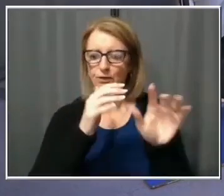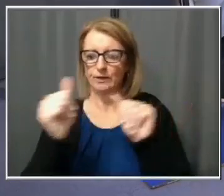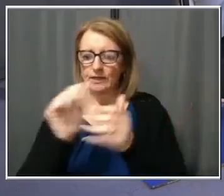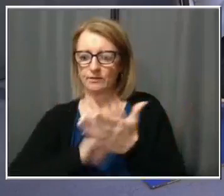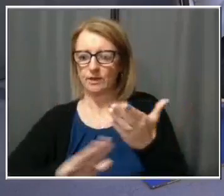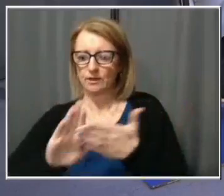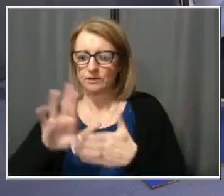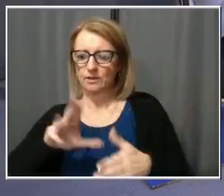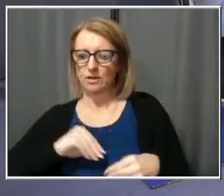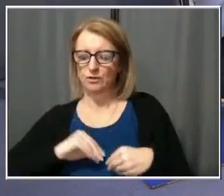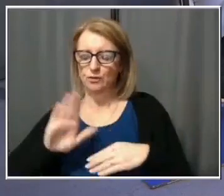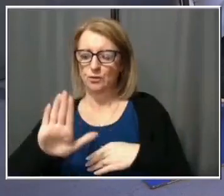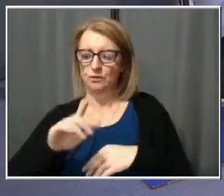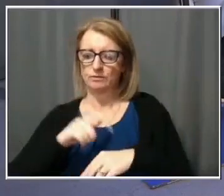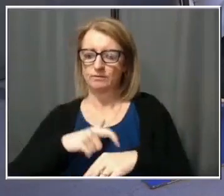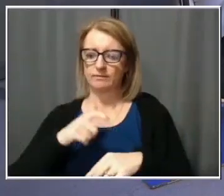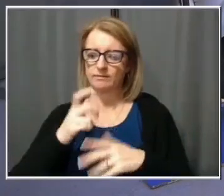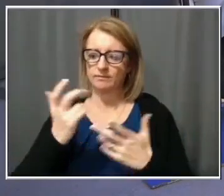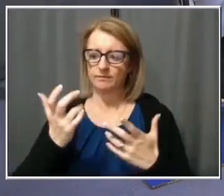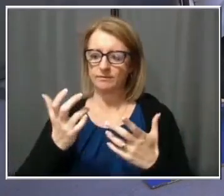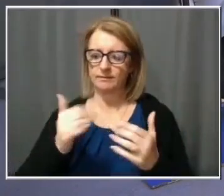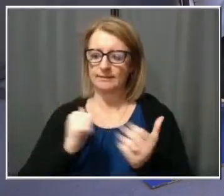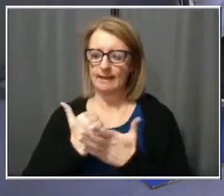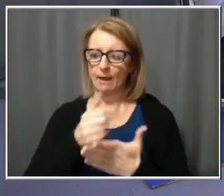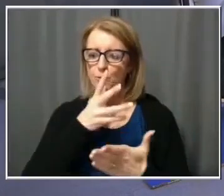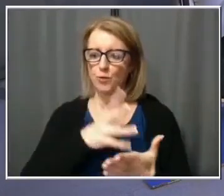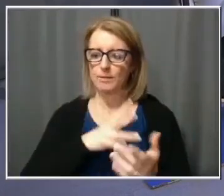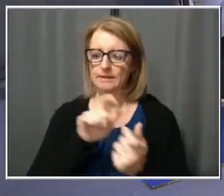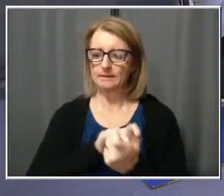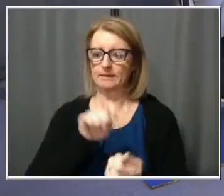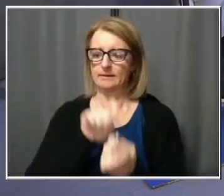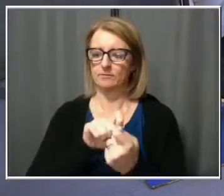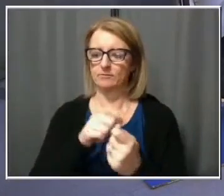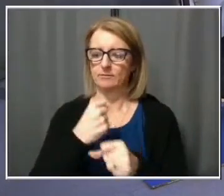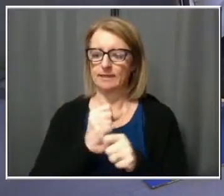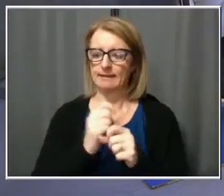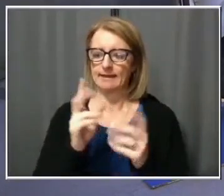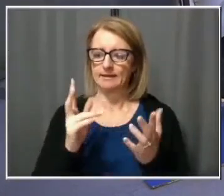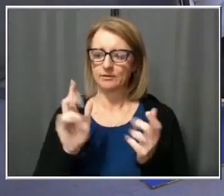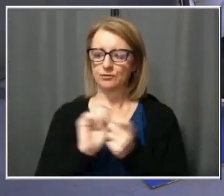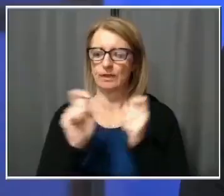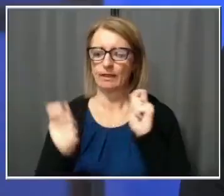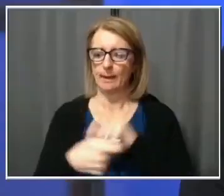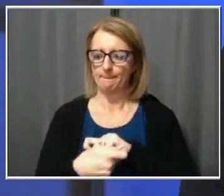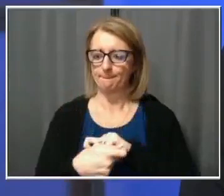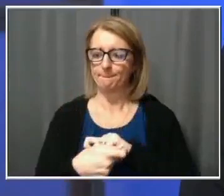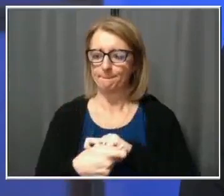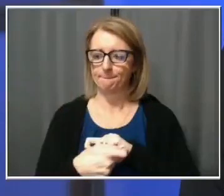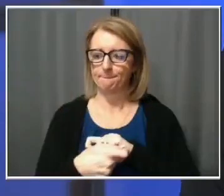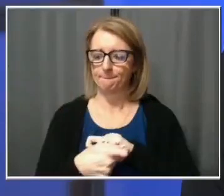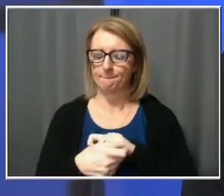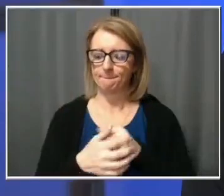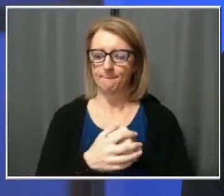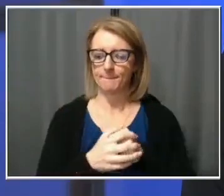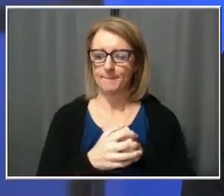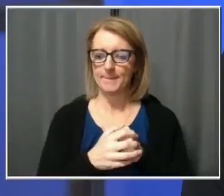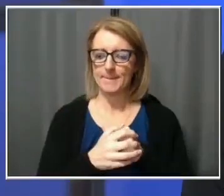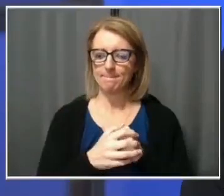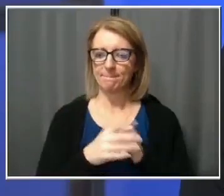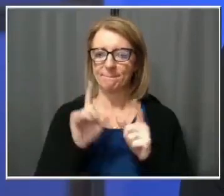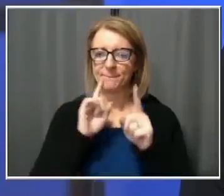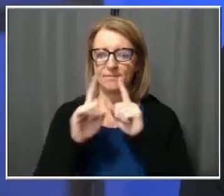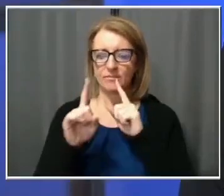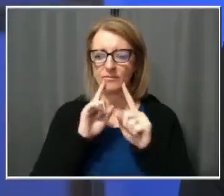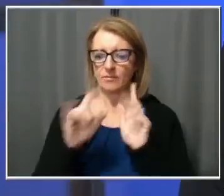your own. How do you help women specifically make that leap? To me, it goes to a conversation around